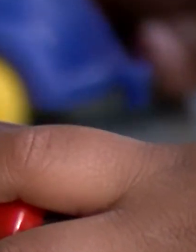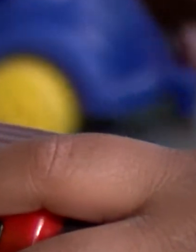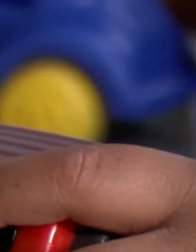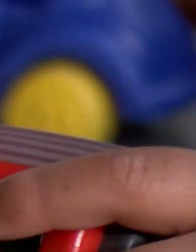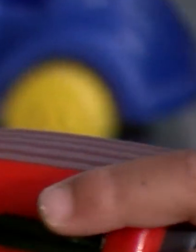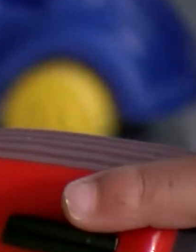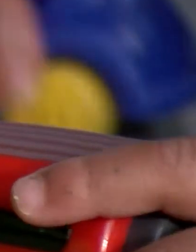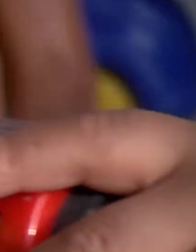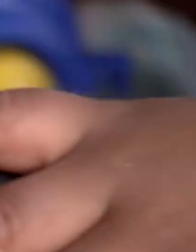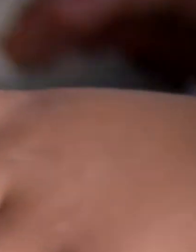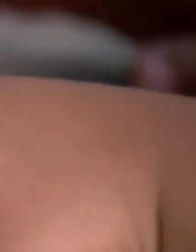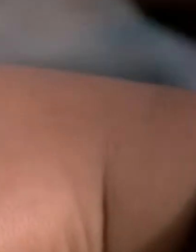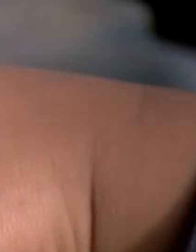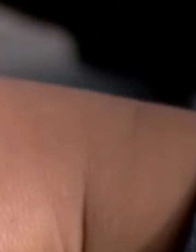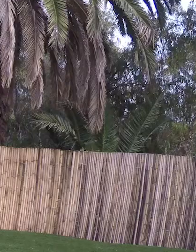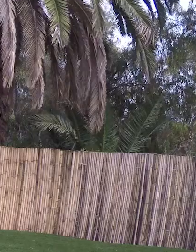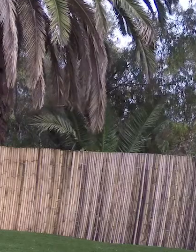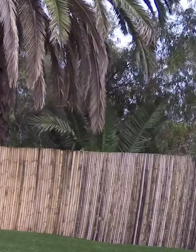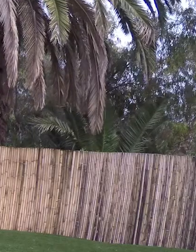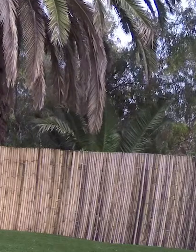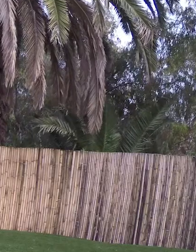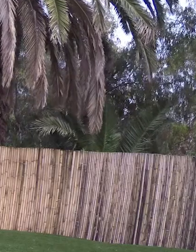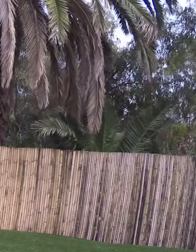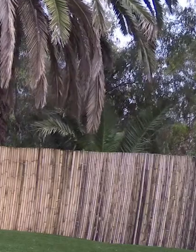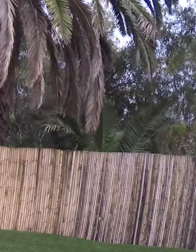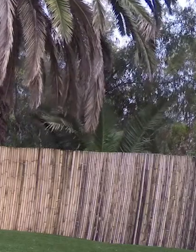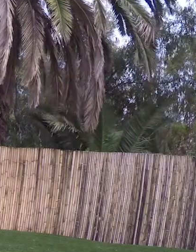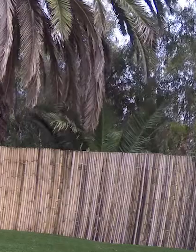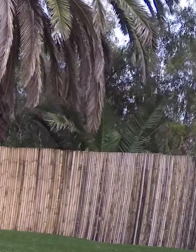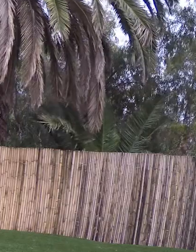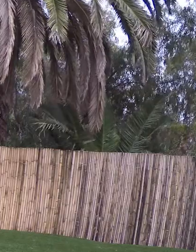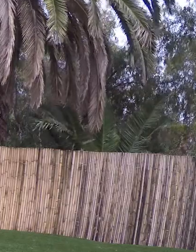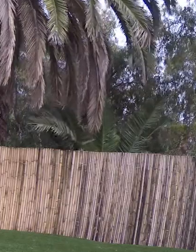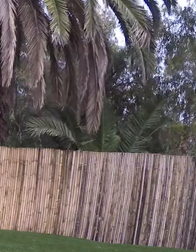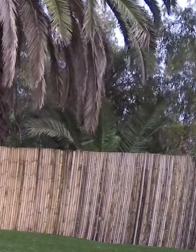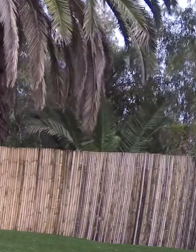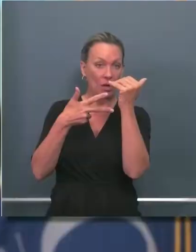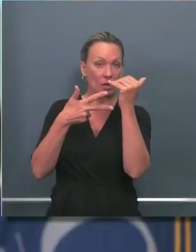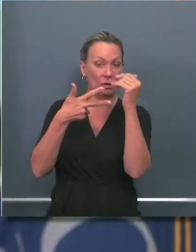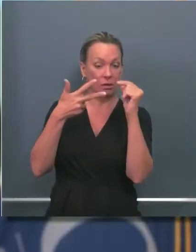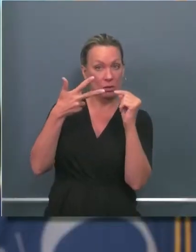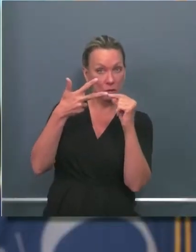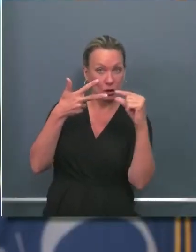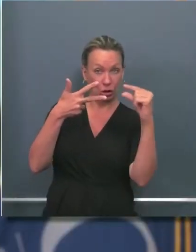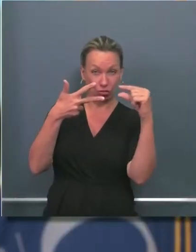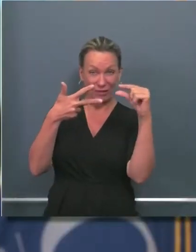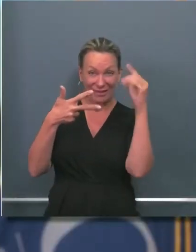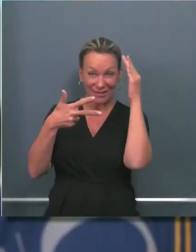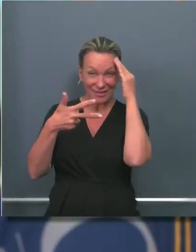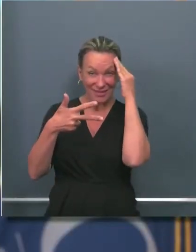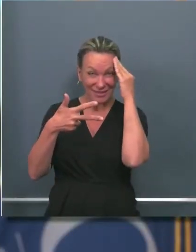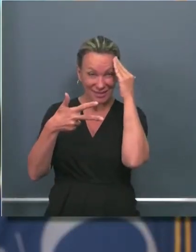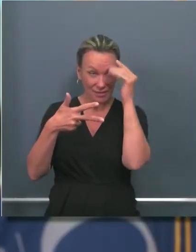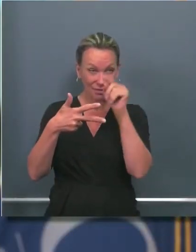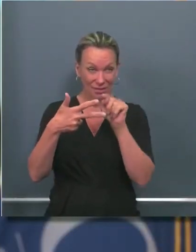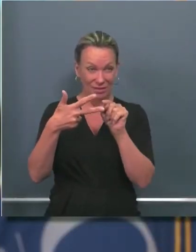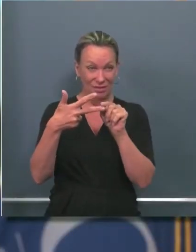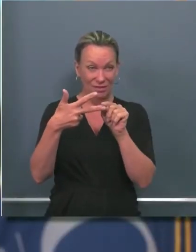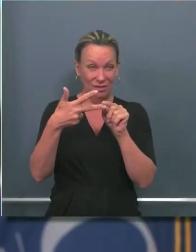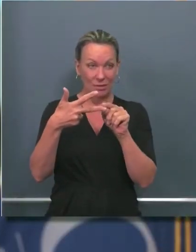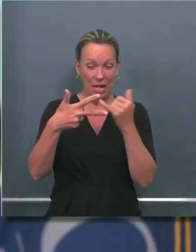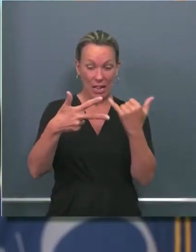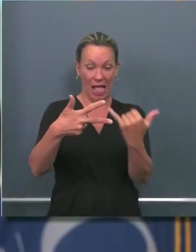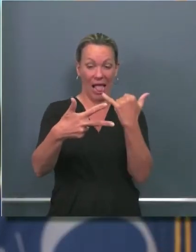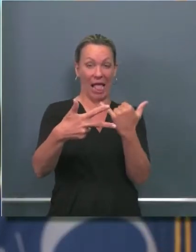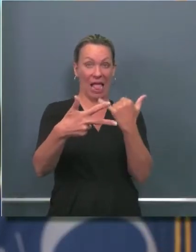As the state moves to lessen restrictions, it's up to individual counties to decide when to move forward. More and more responsibility, more and more accountability